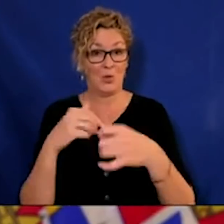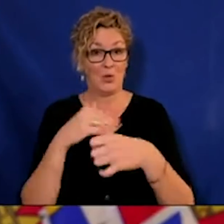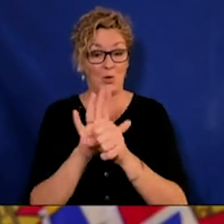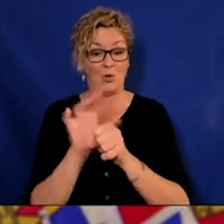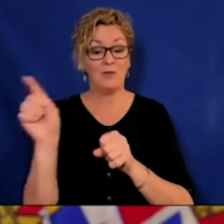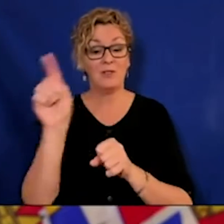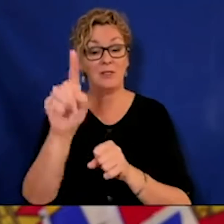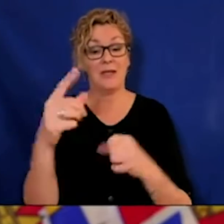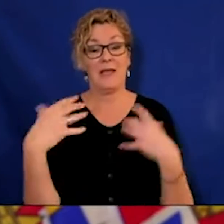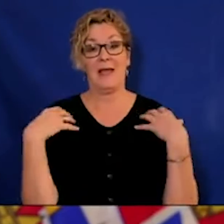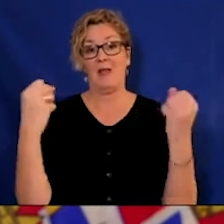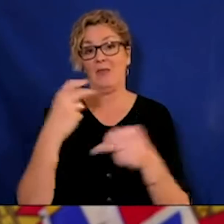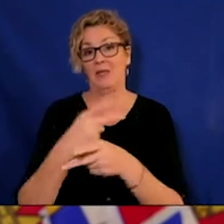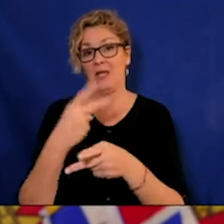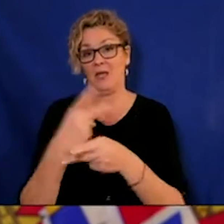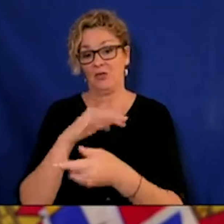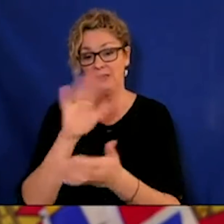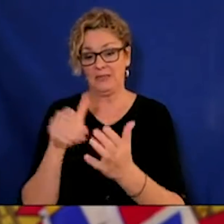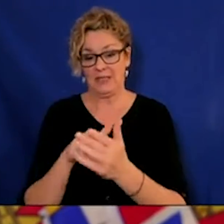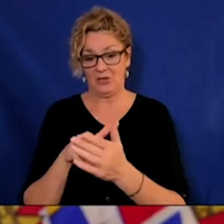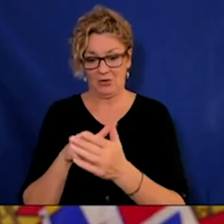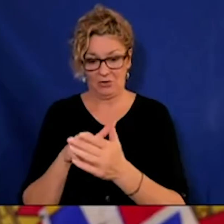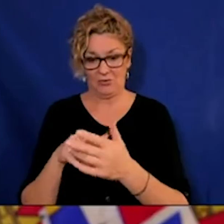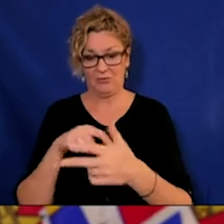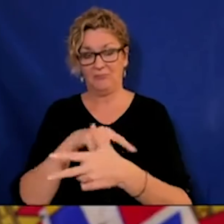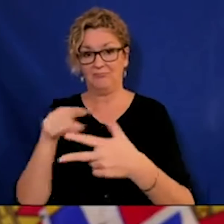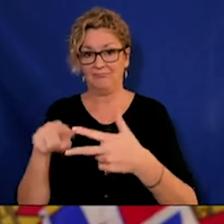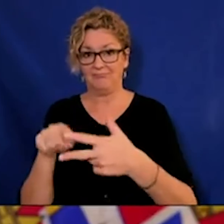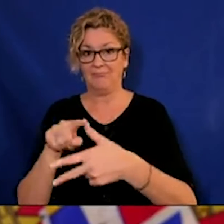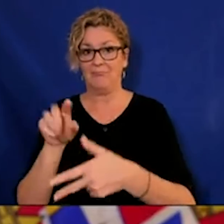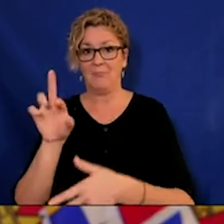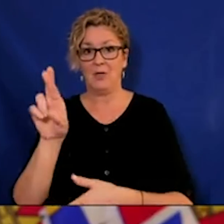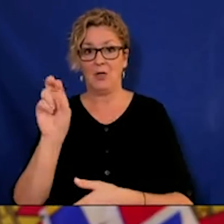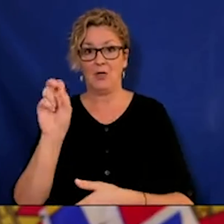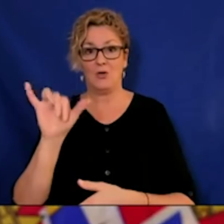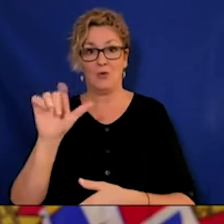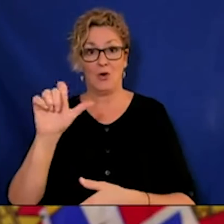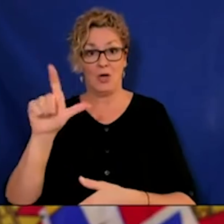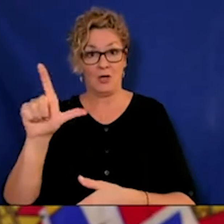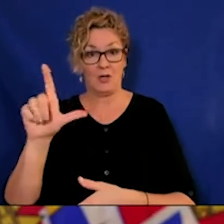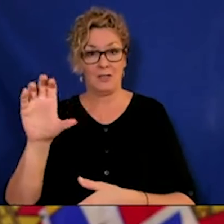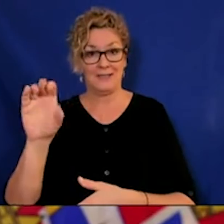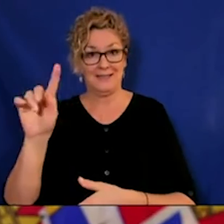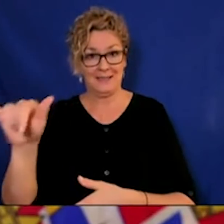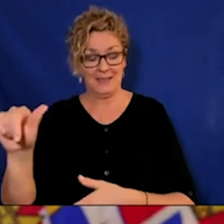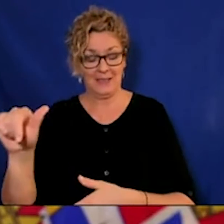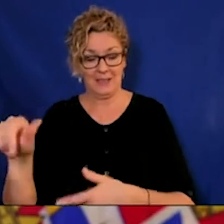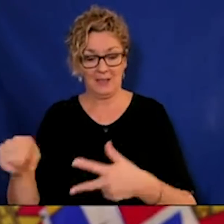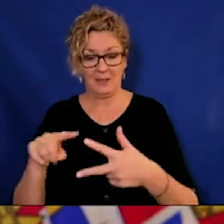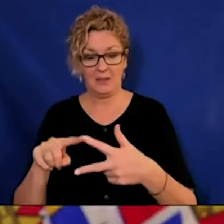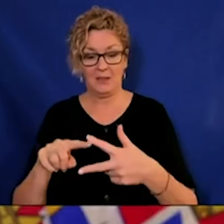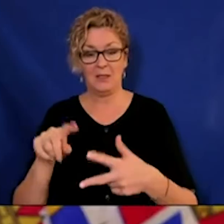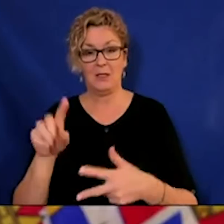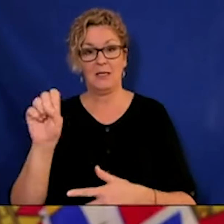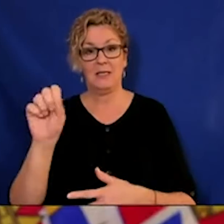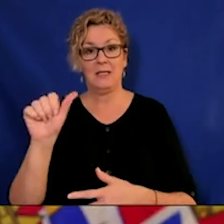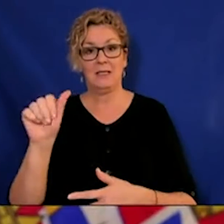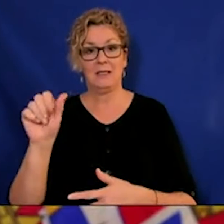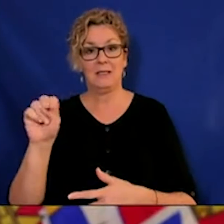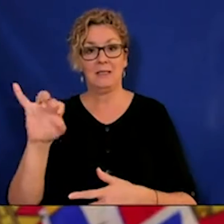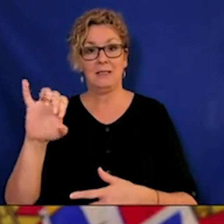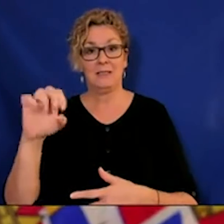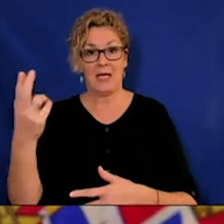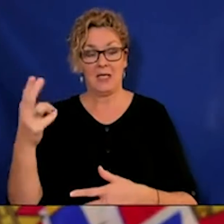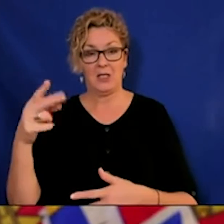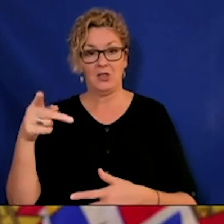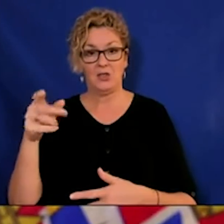General Hospital in Port Alberni on Vancouver Island. In addition, we have 3 long-term care outbreaks that have been declared over at